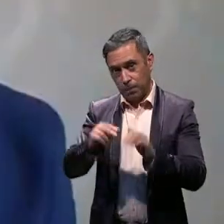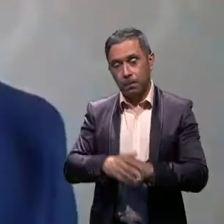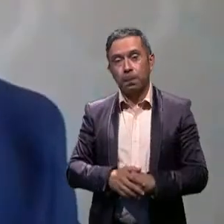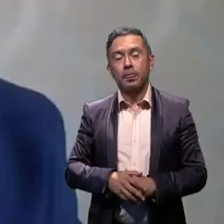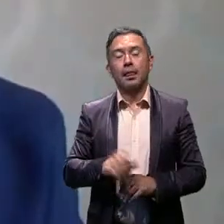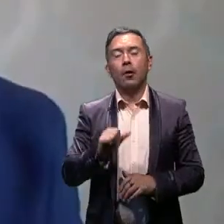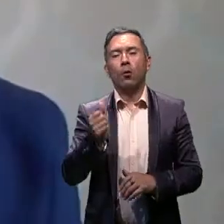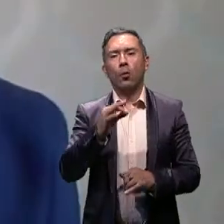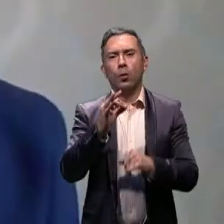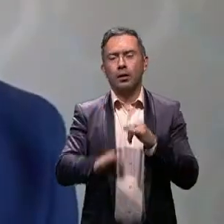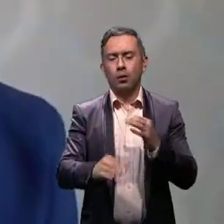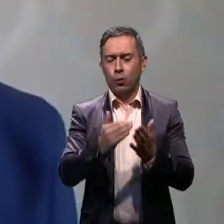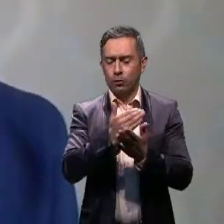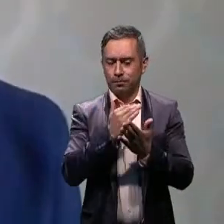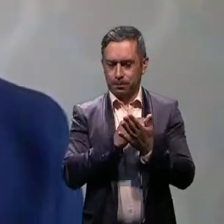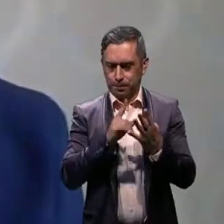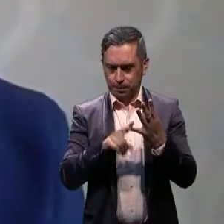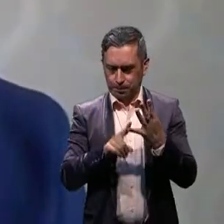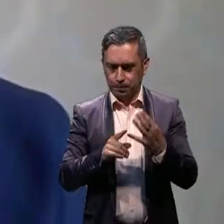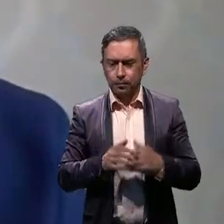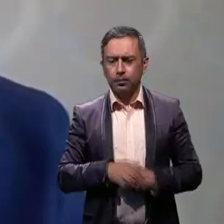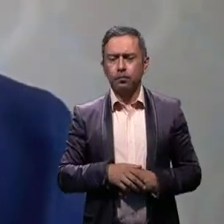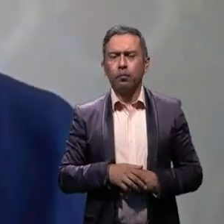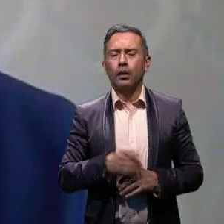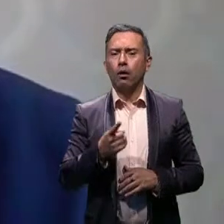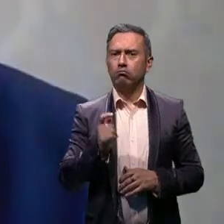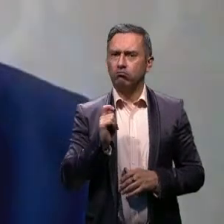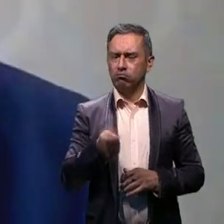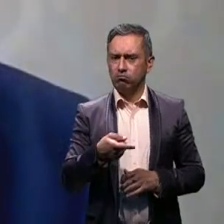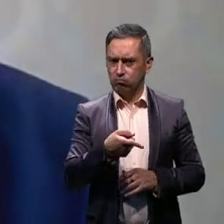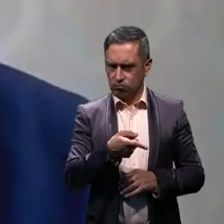Another element, the one that is